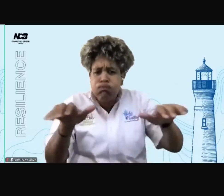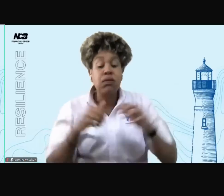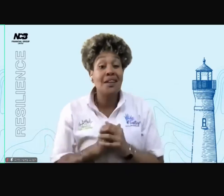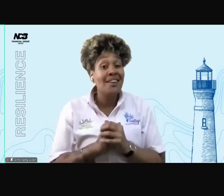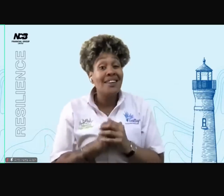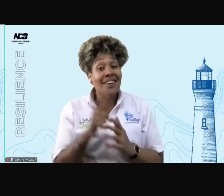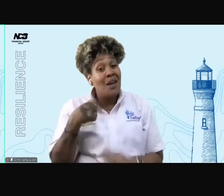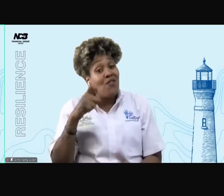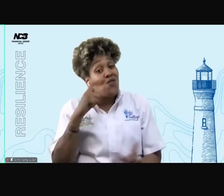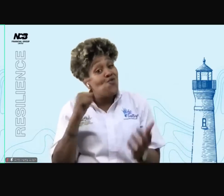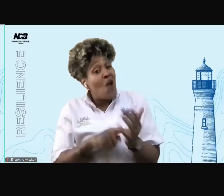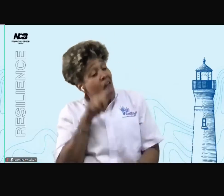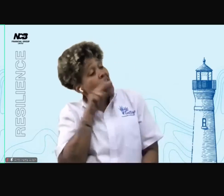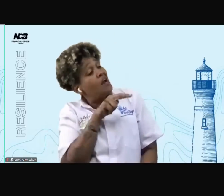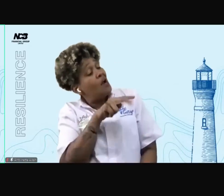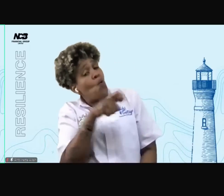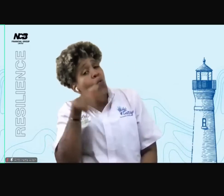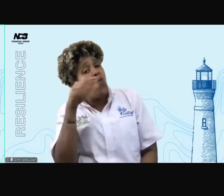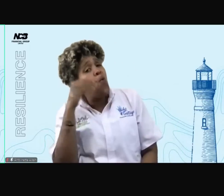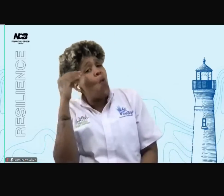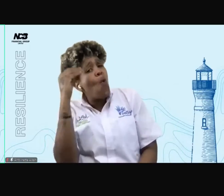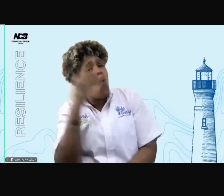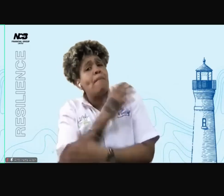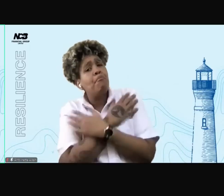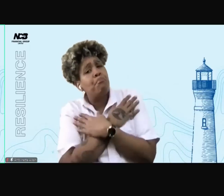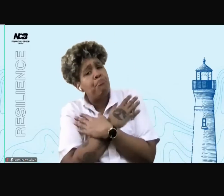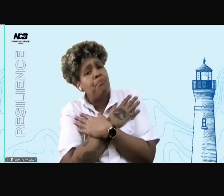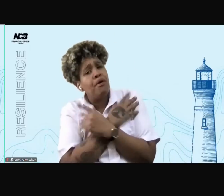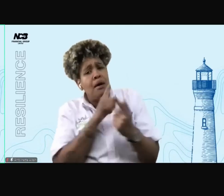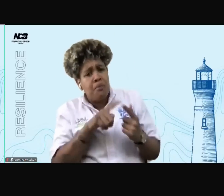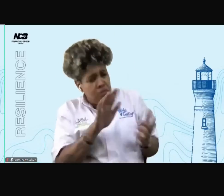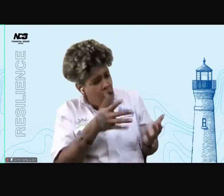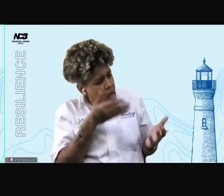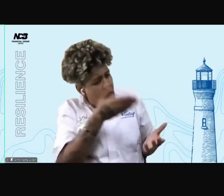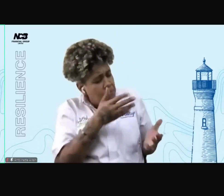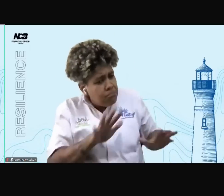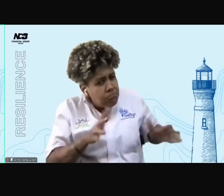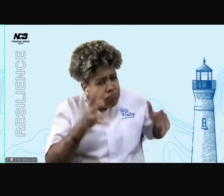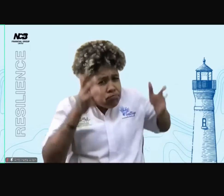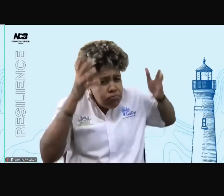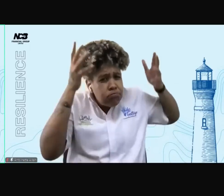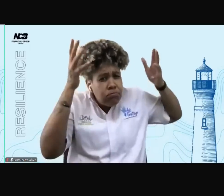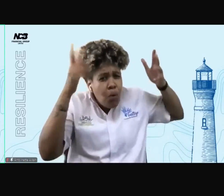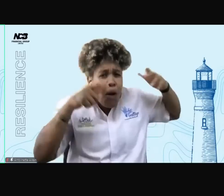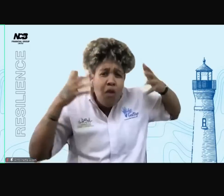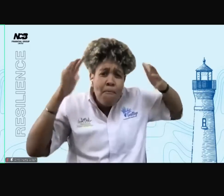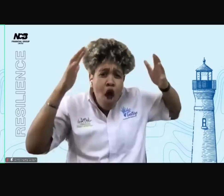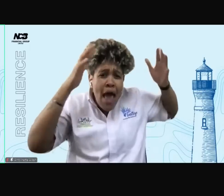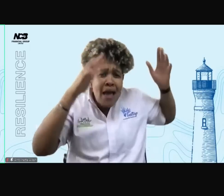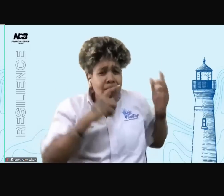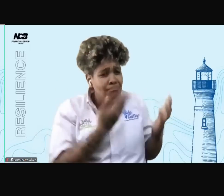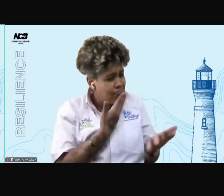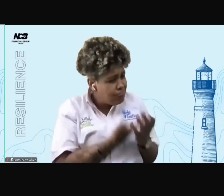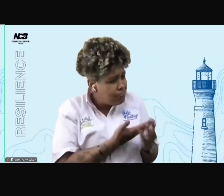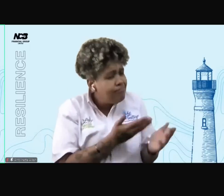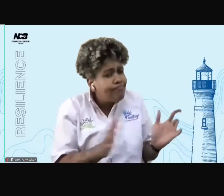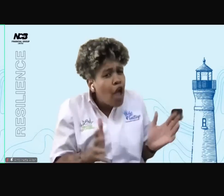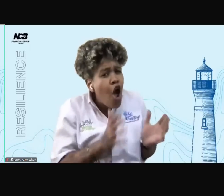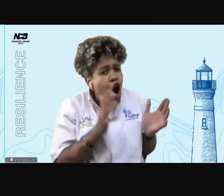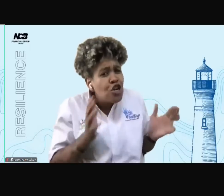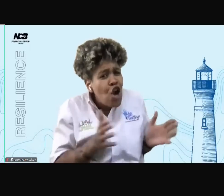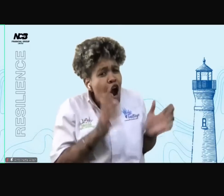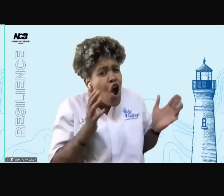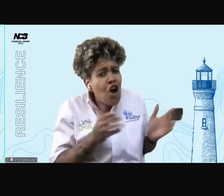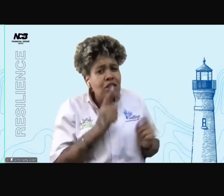We have to recognize those at home and uplift them. We have to praise them and to encourage them to be